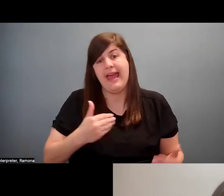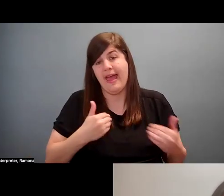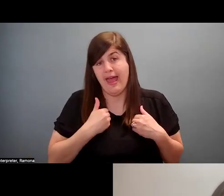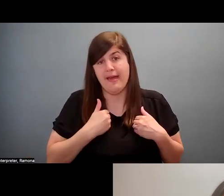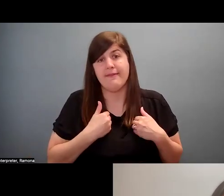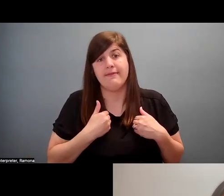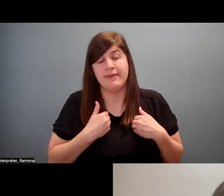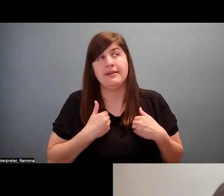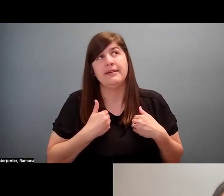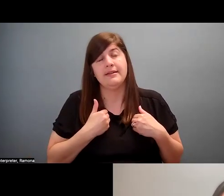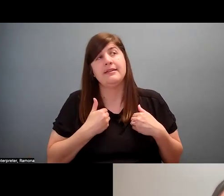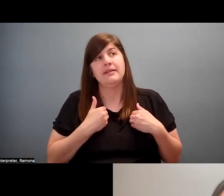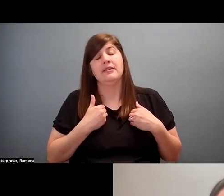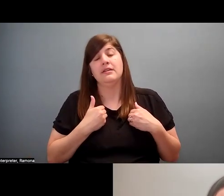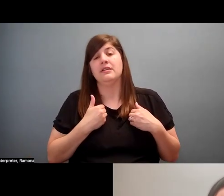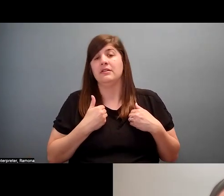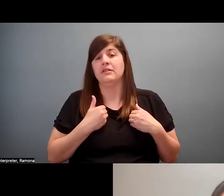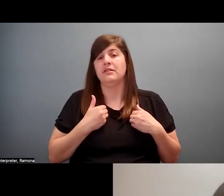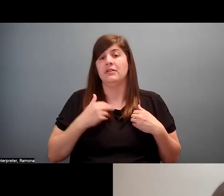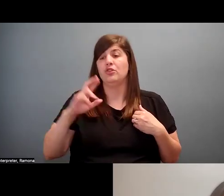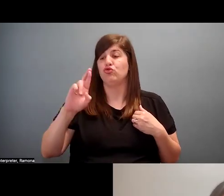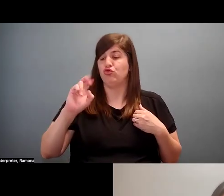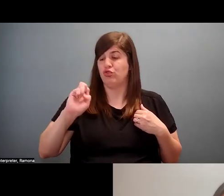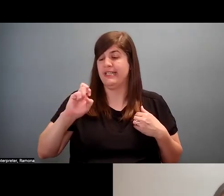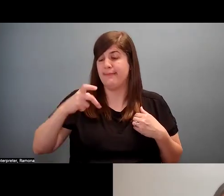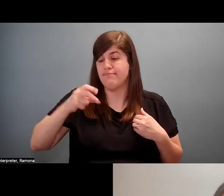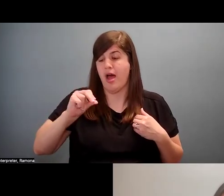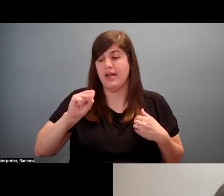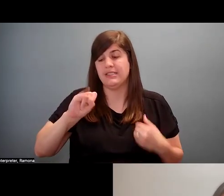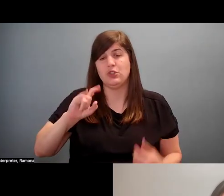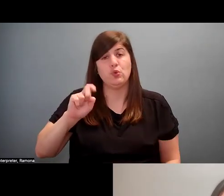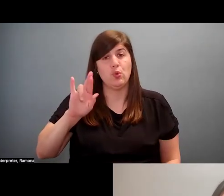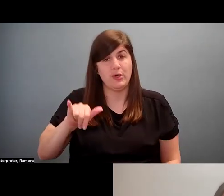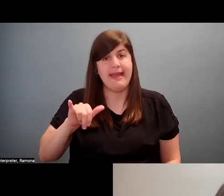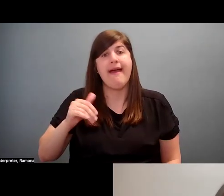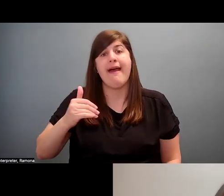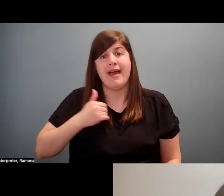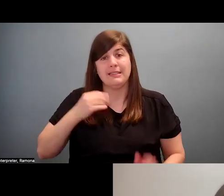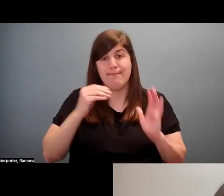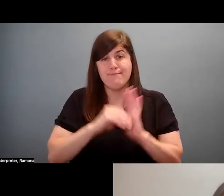A we have a repository that has these models that you can 3D print